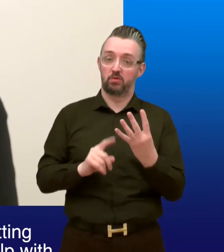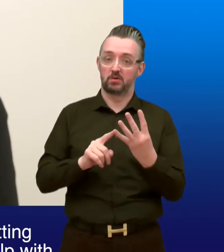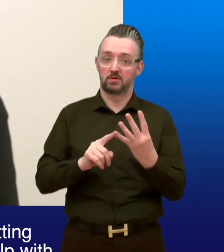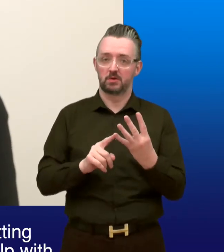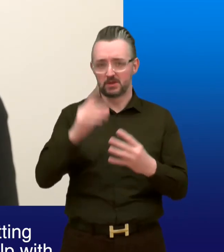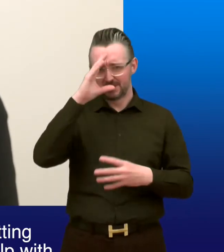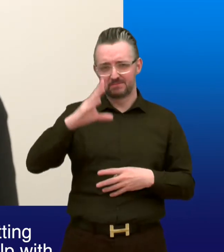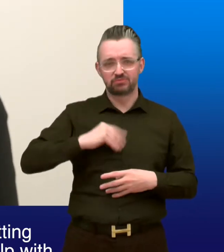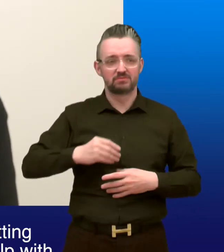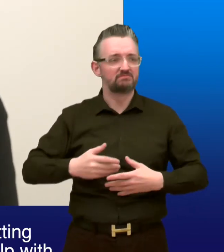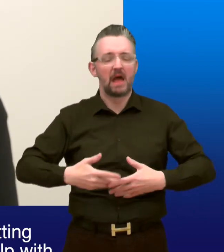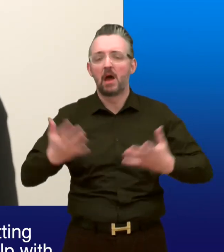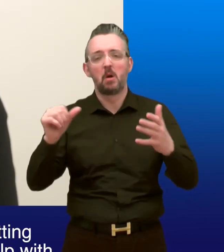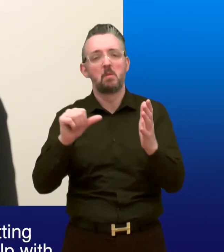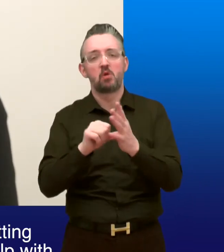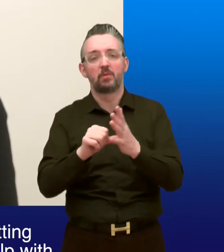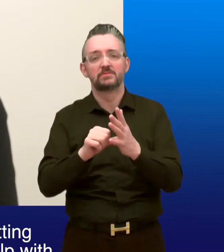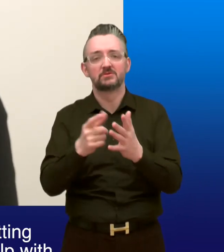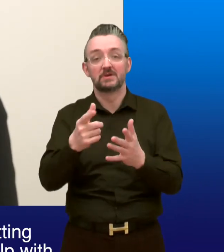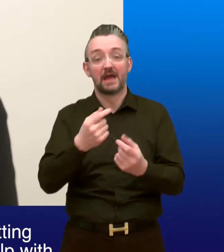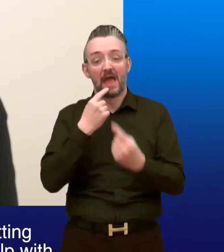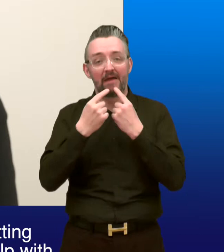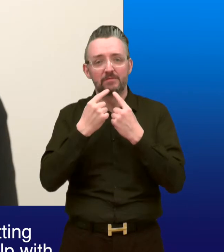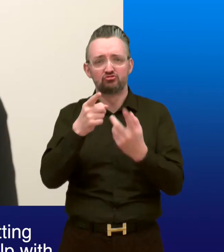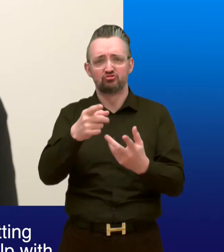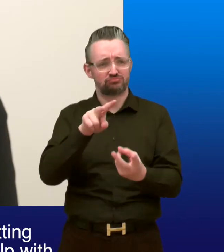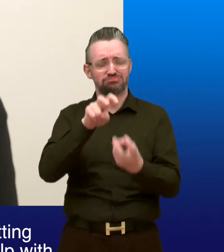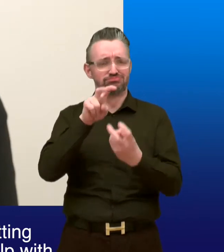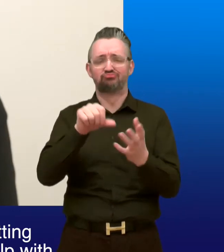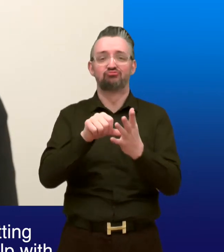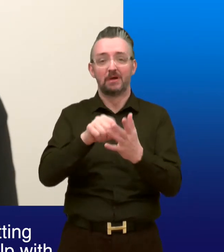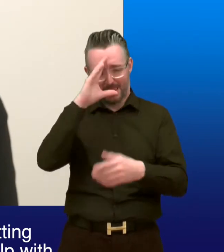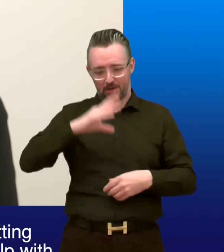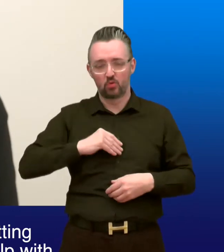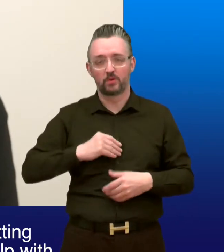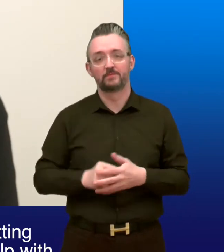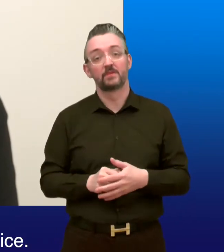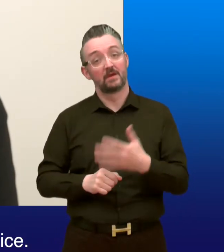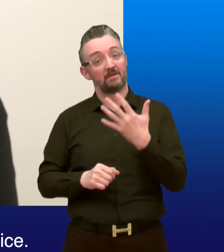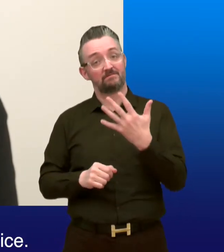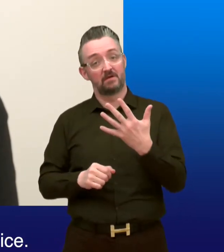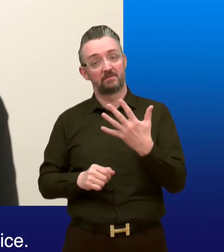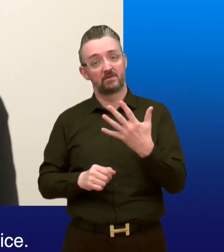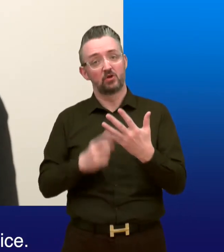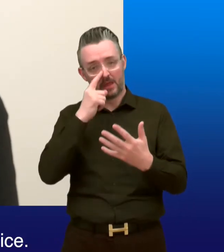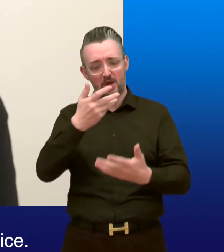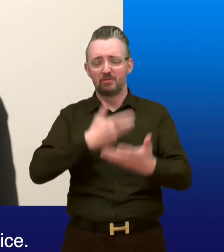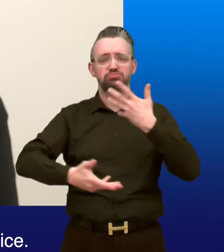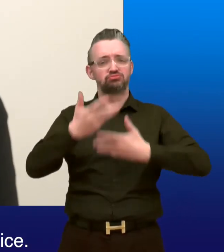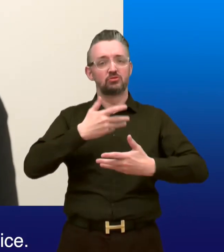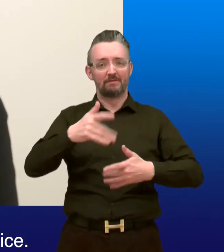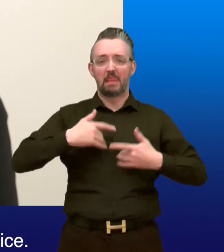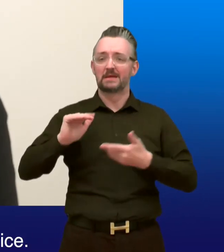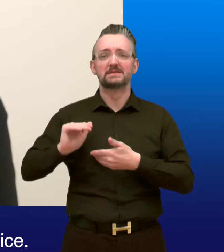4. Telling us about any problems with getting this information that we might be able to help with. 5. 5. Telling